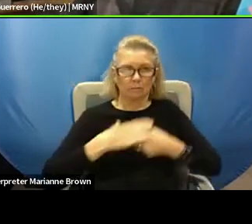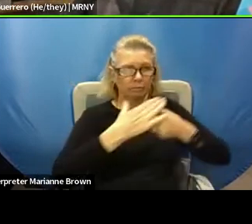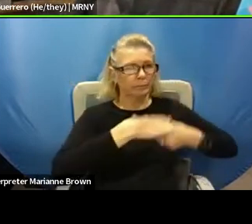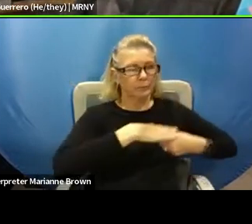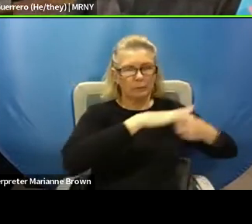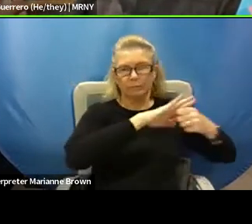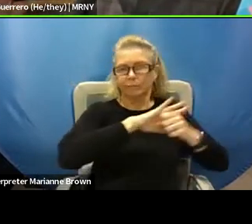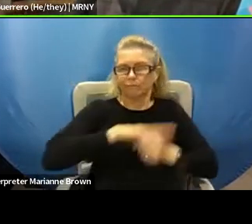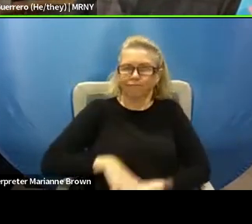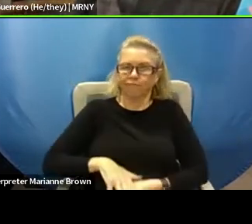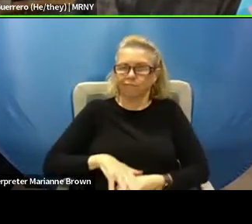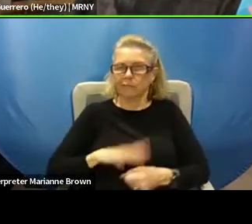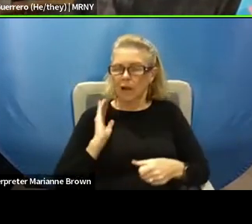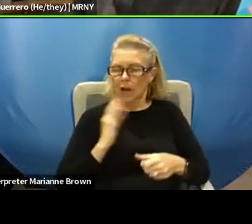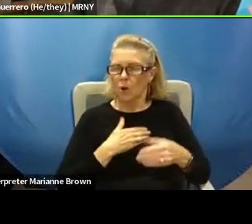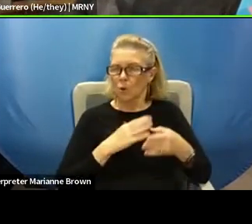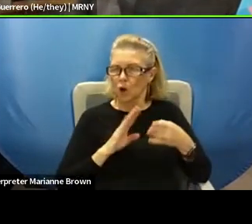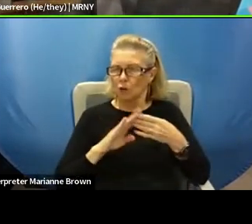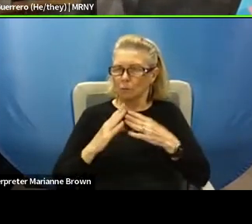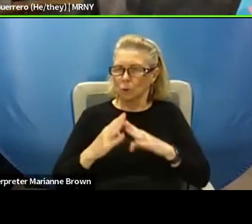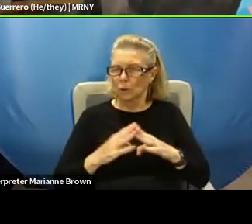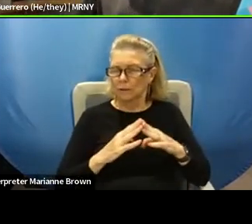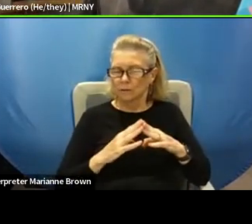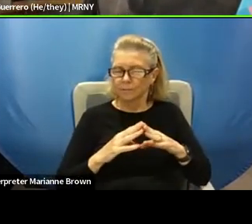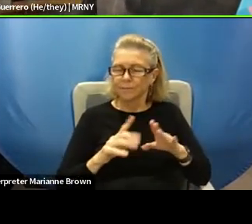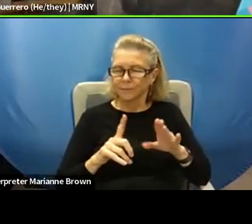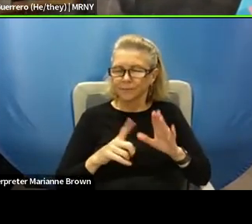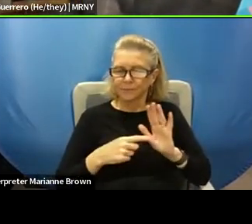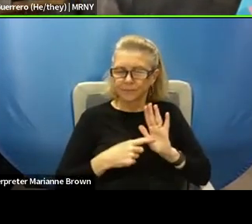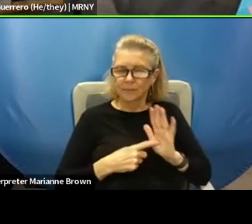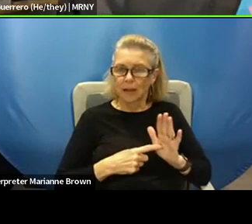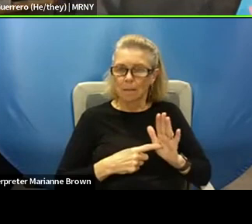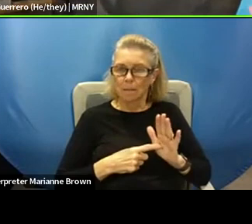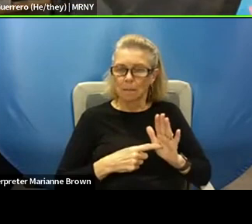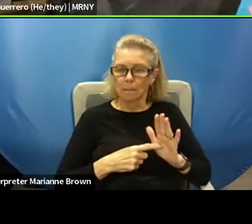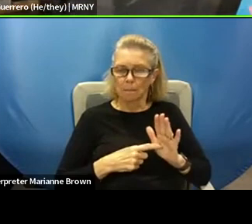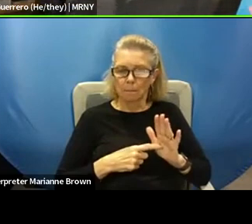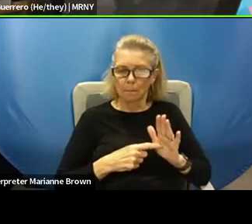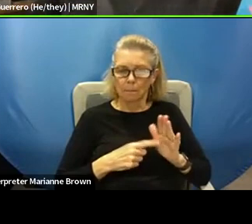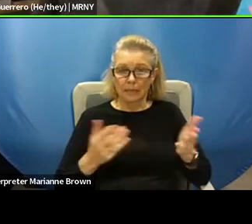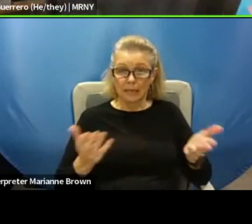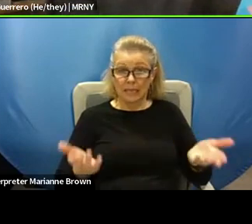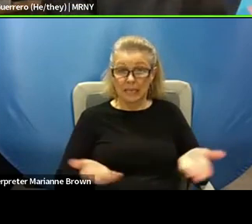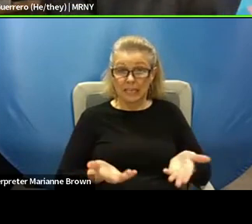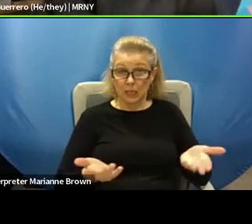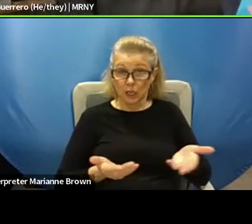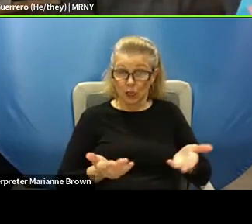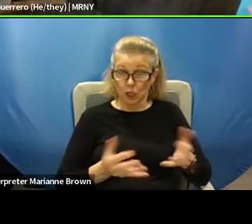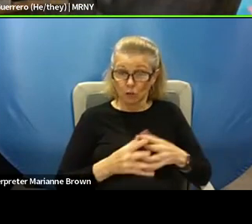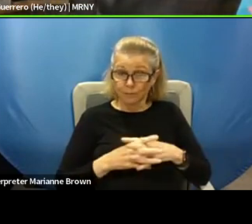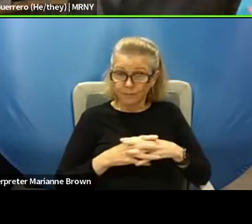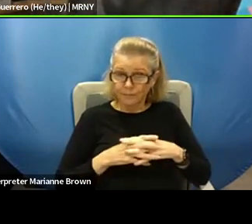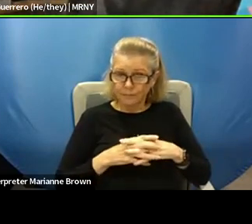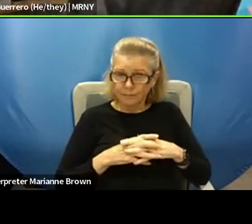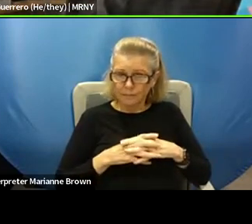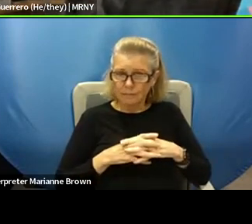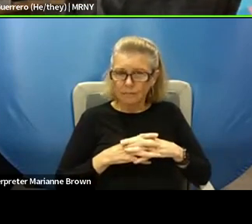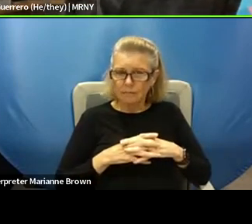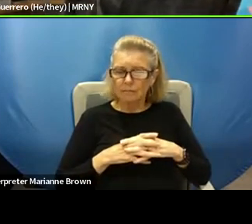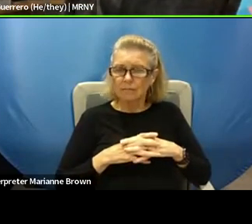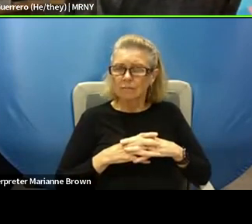communities? And I give an example, like here in Make the Road, I've been at the org for a minute,